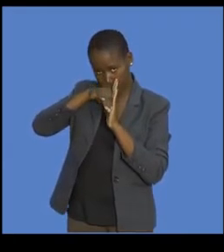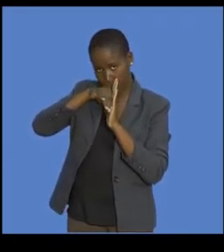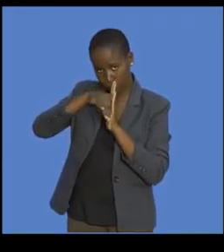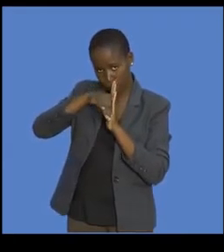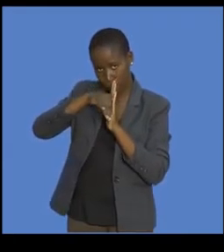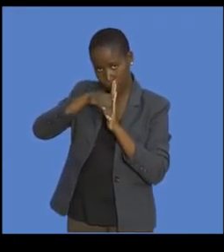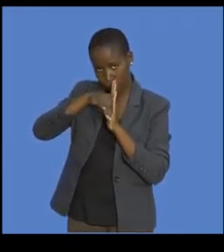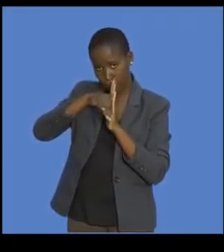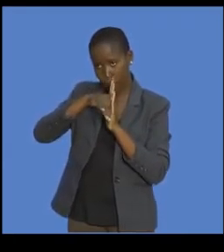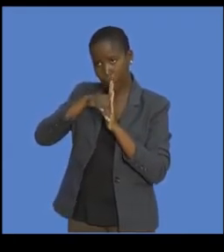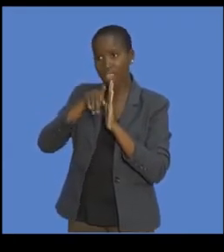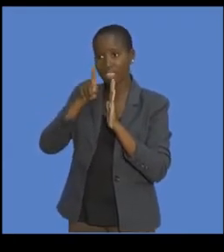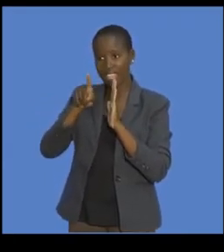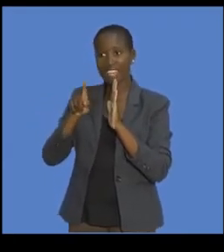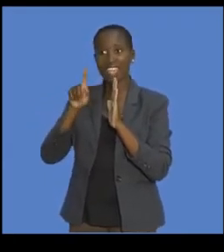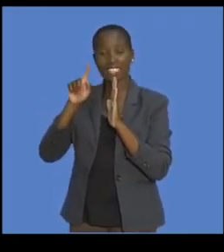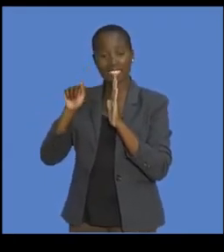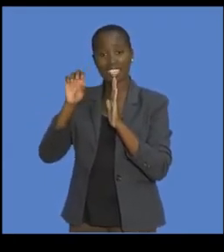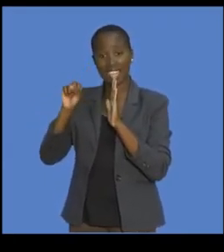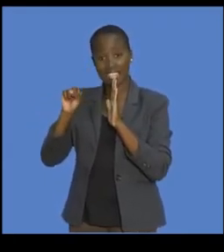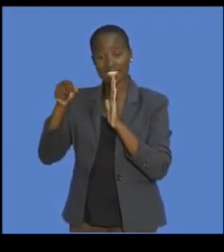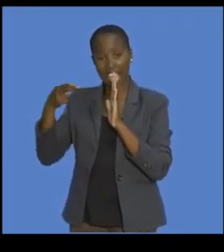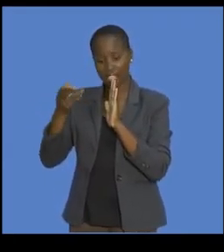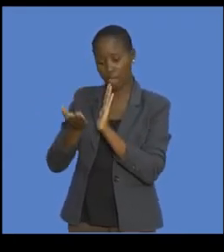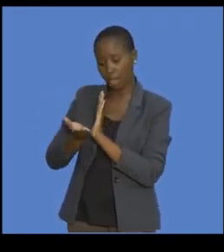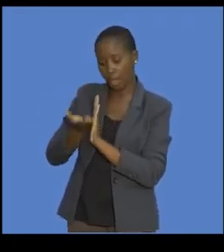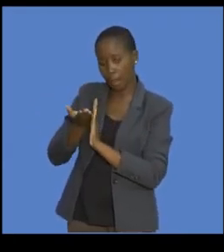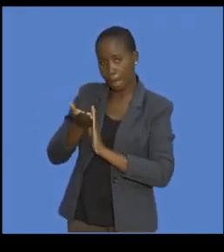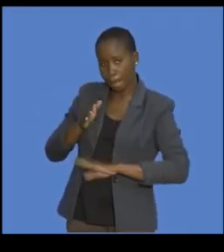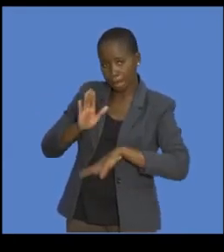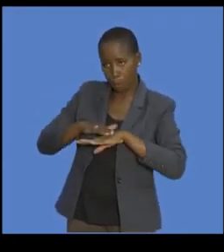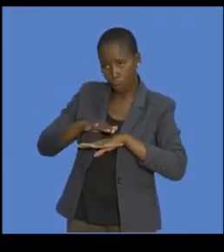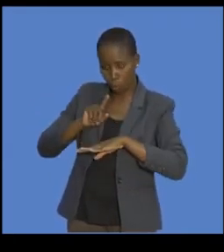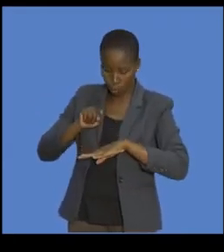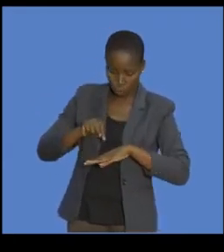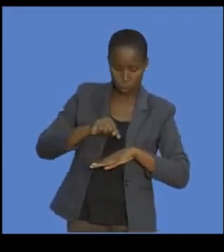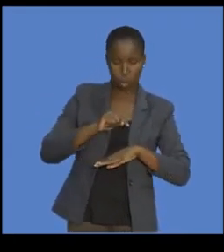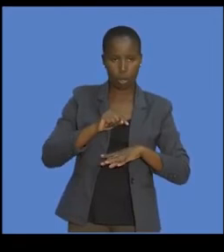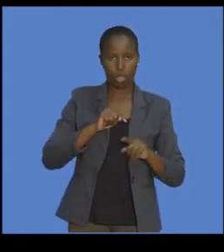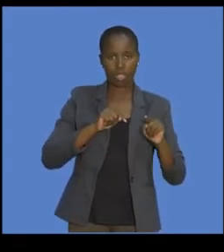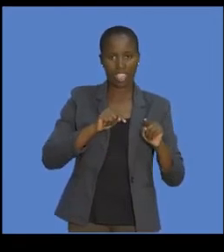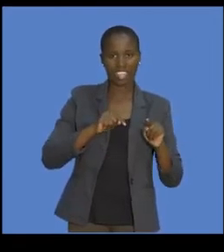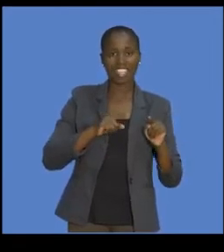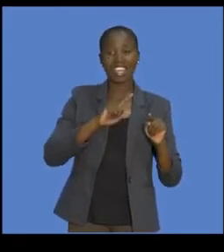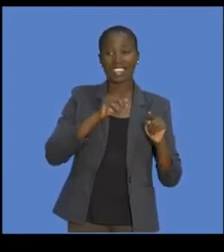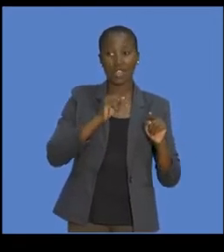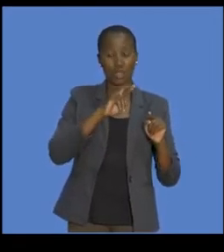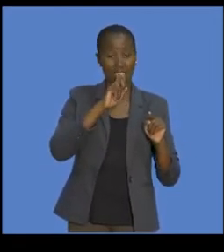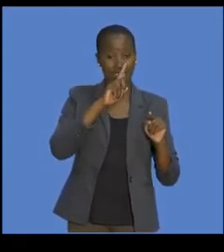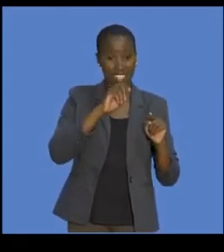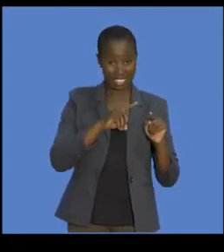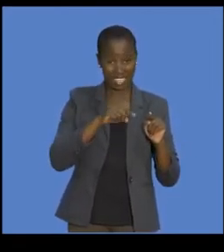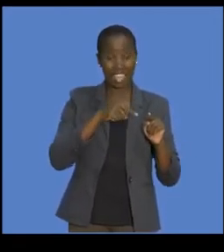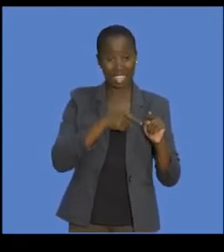more TSH. More TSH goes to the thyroid gland. The thyroid gland releases more